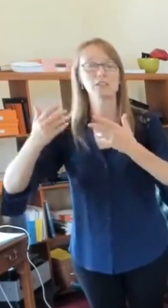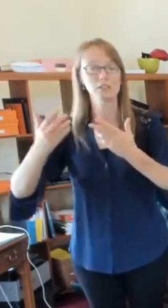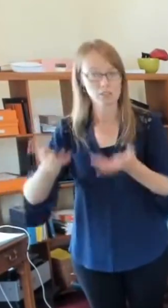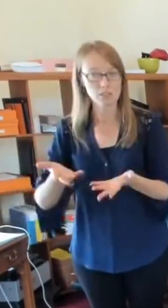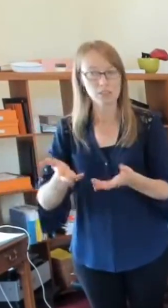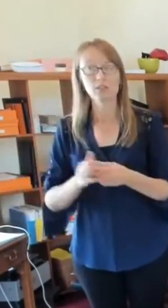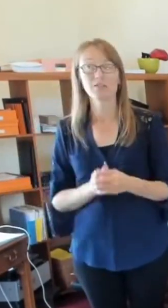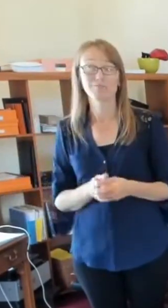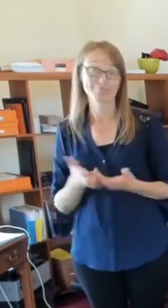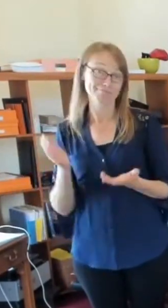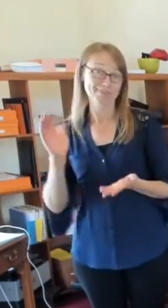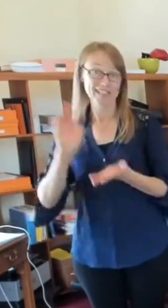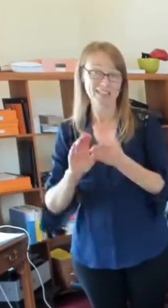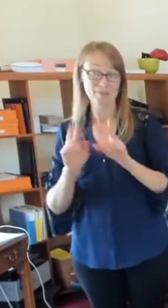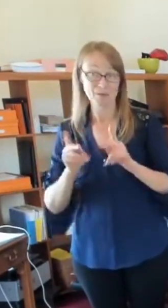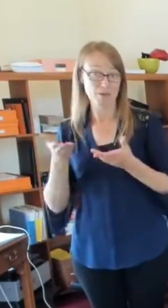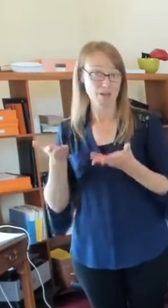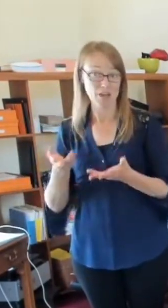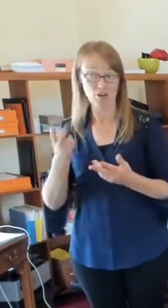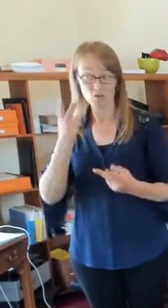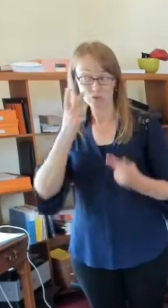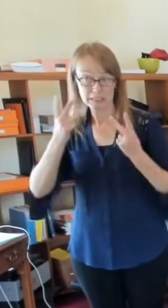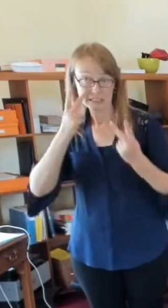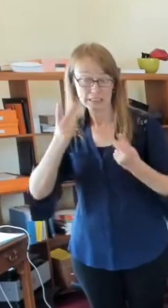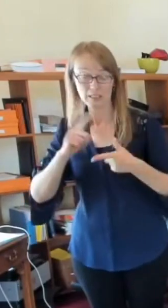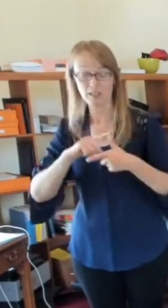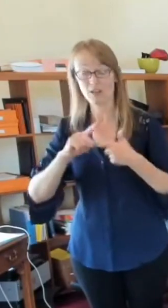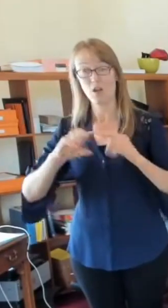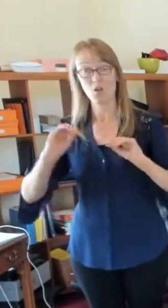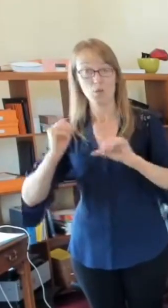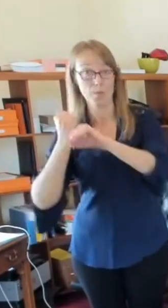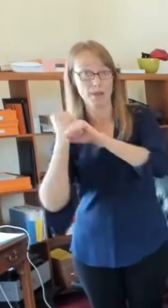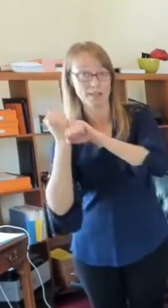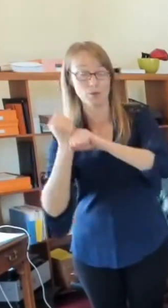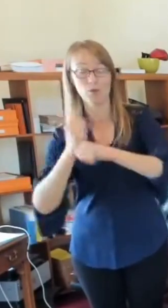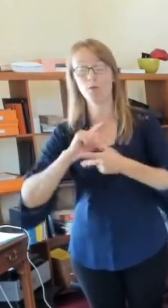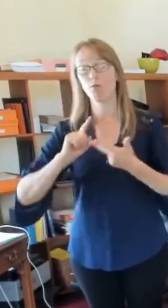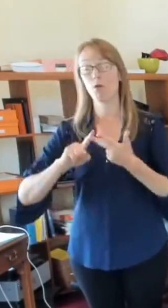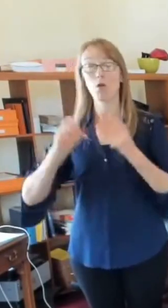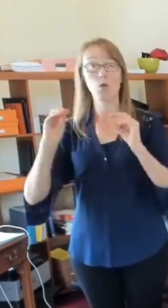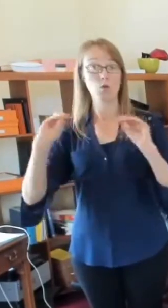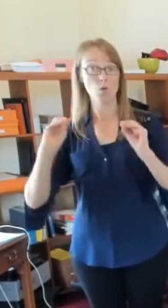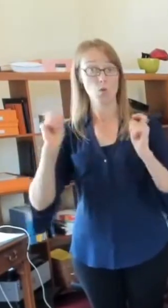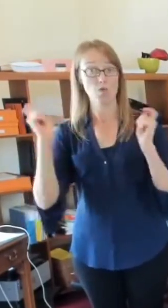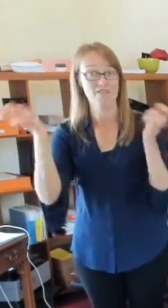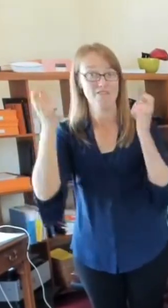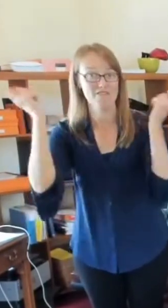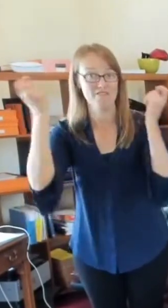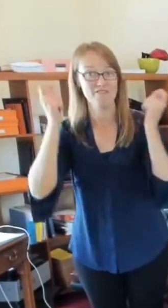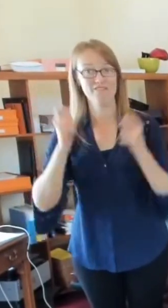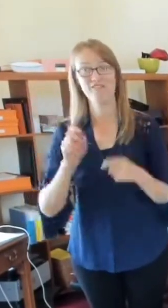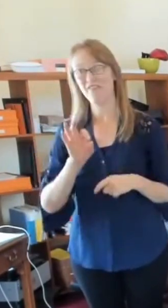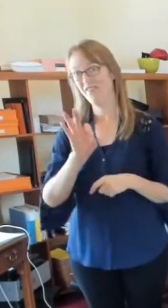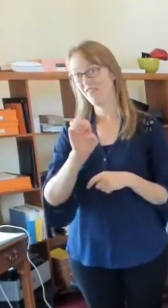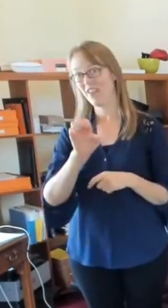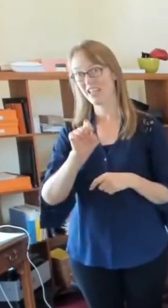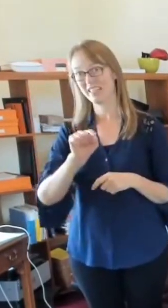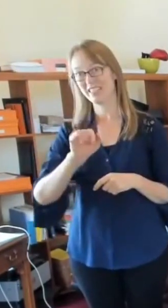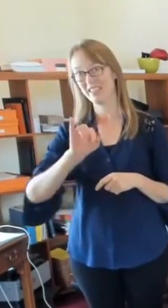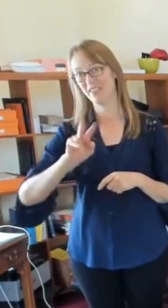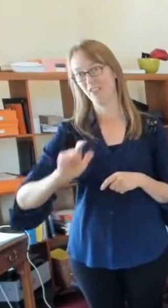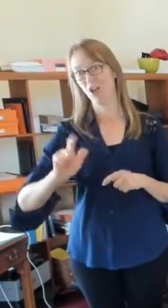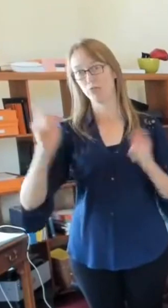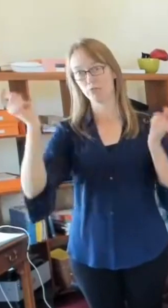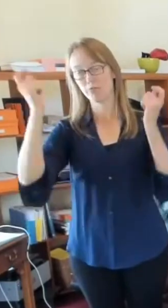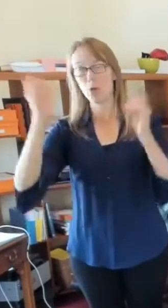don't have any baseball in downtown right now. We're not having festivals. We haven't had any parades since, I don't know when the